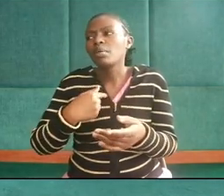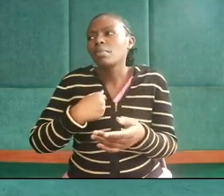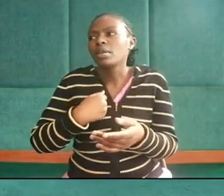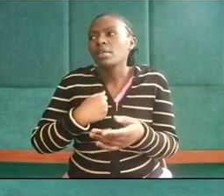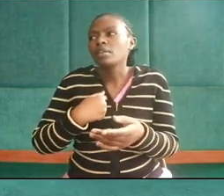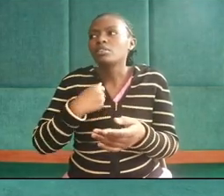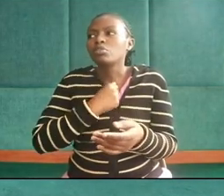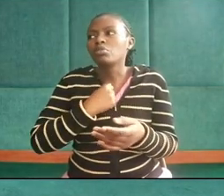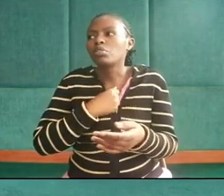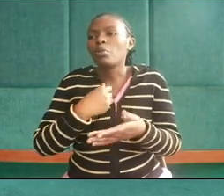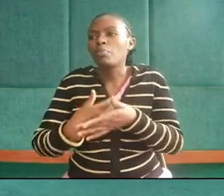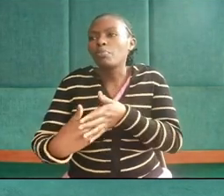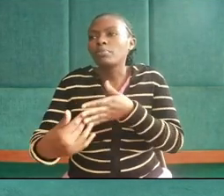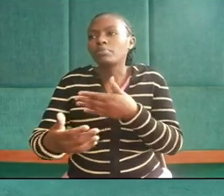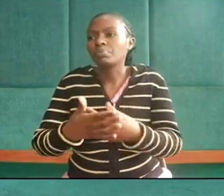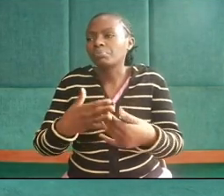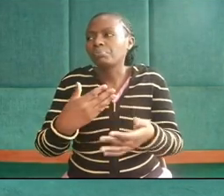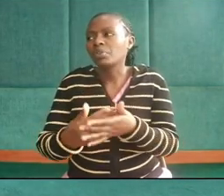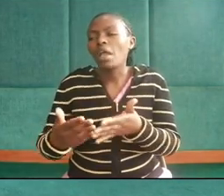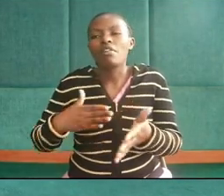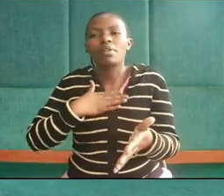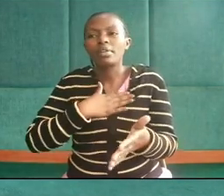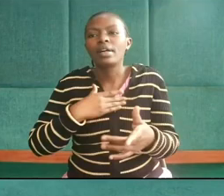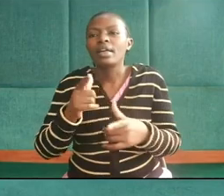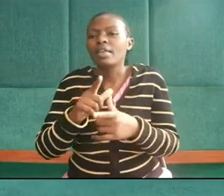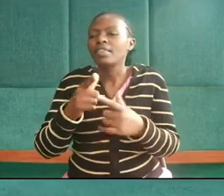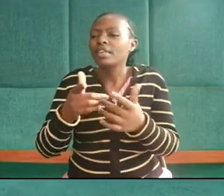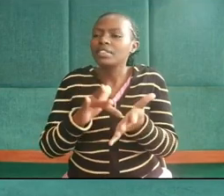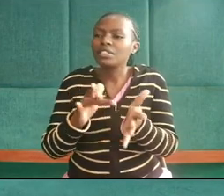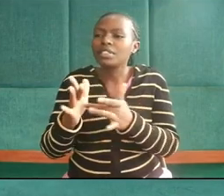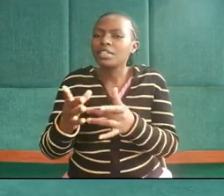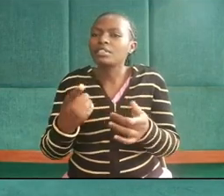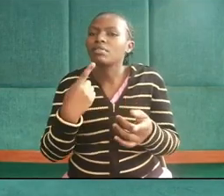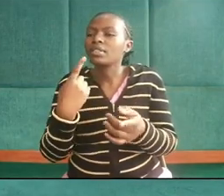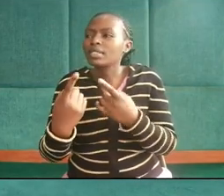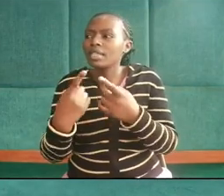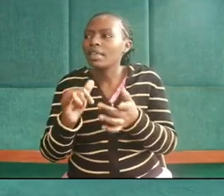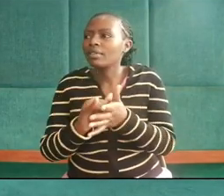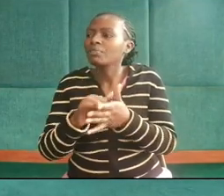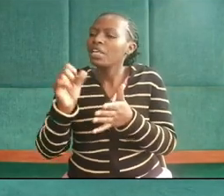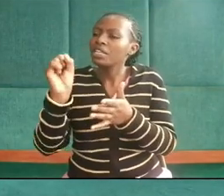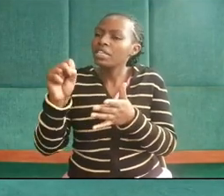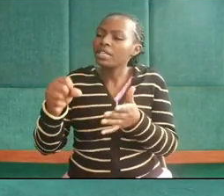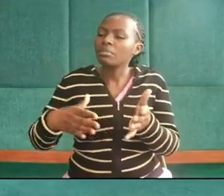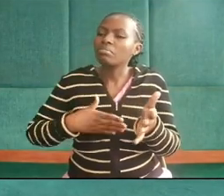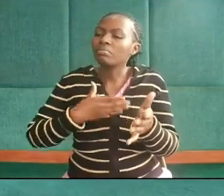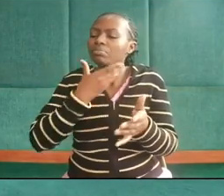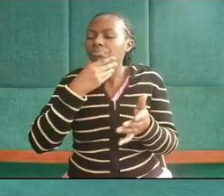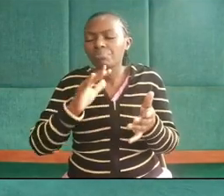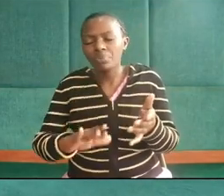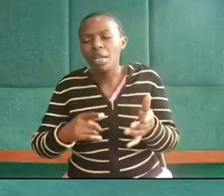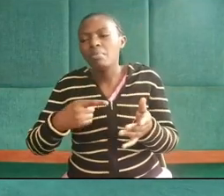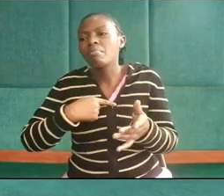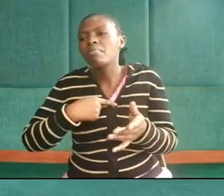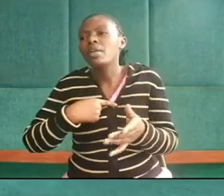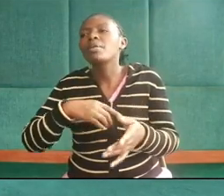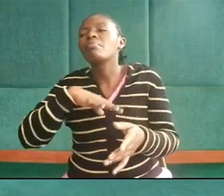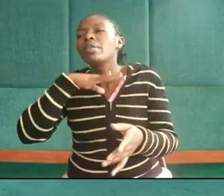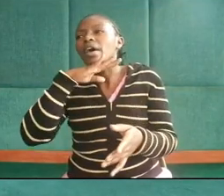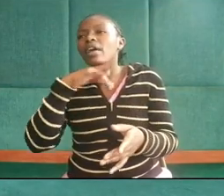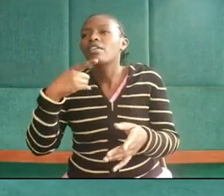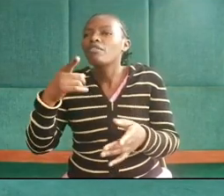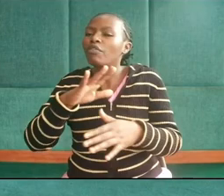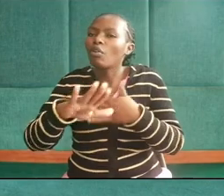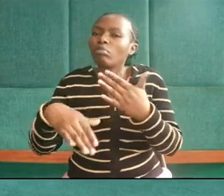please forgive me. And Jesus will say, yes, my son, I have paid it all. I died for you. I've paid